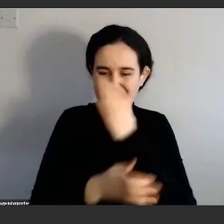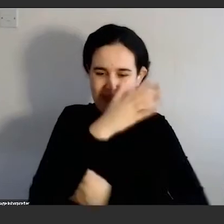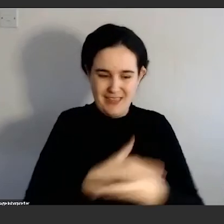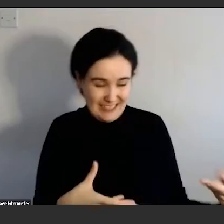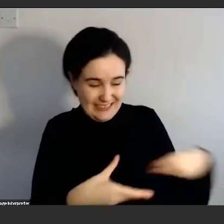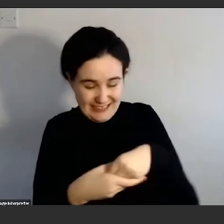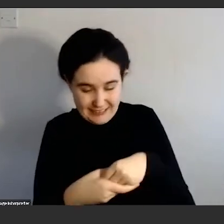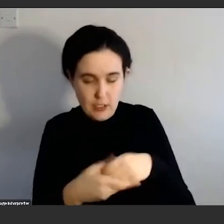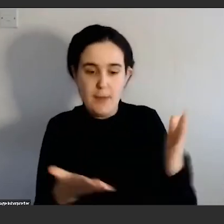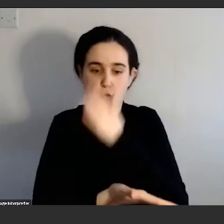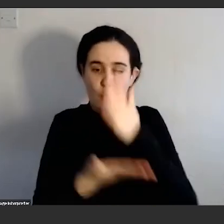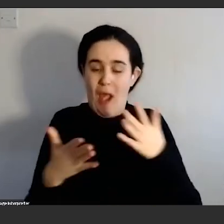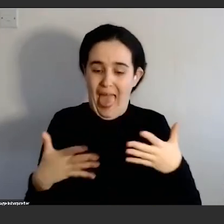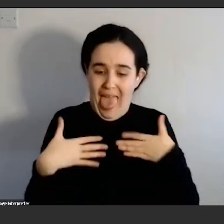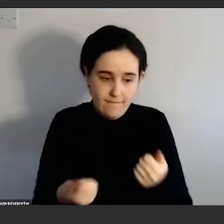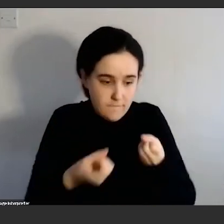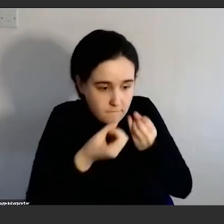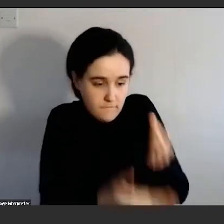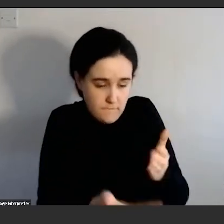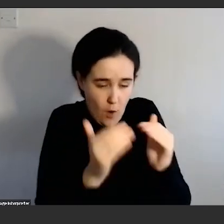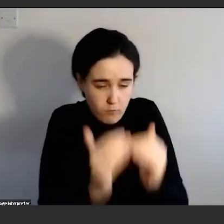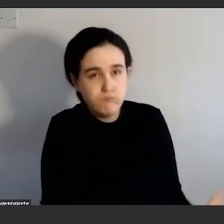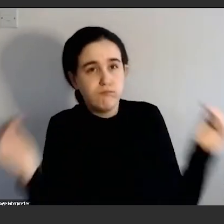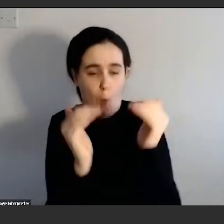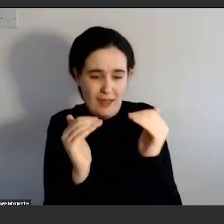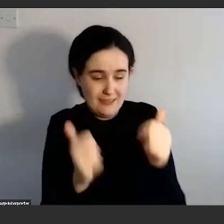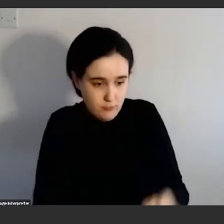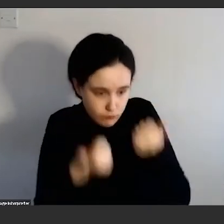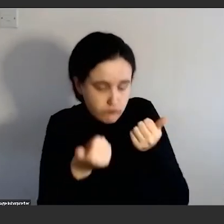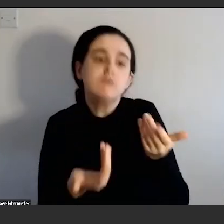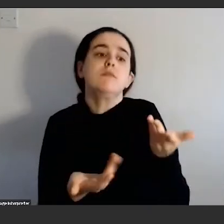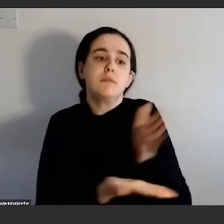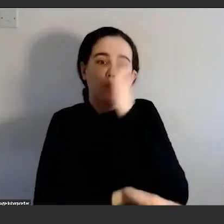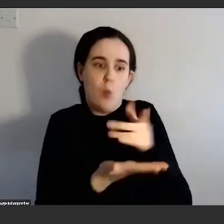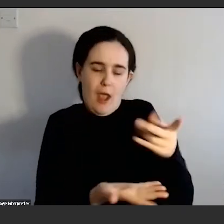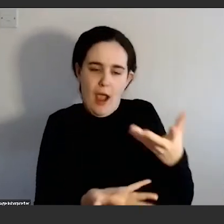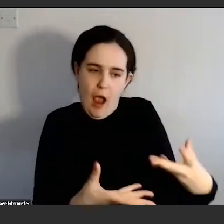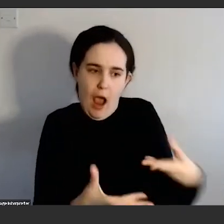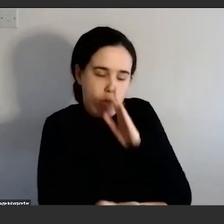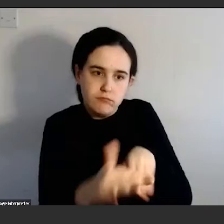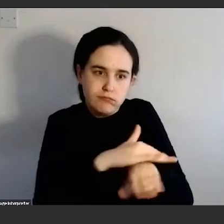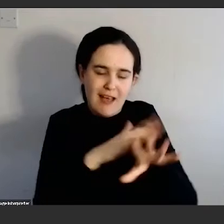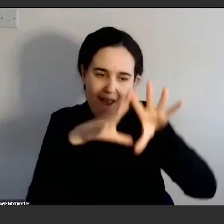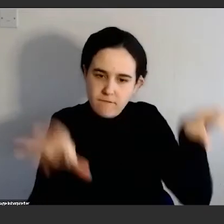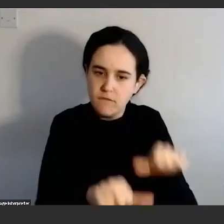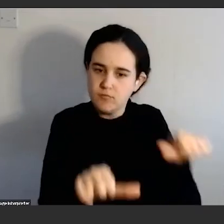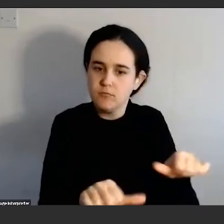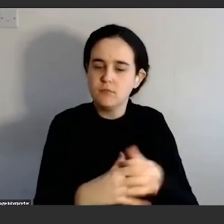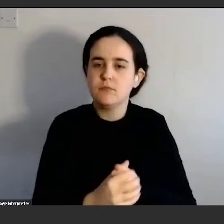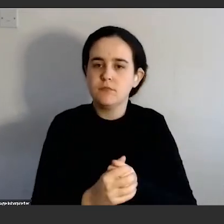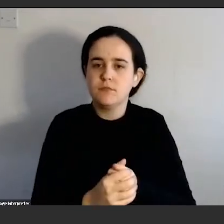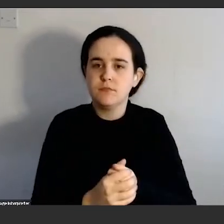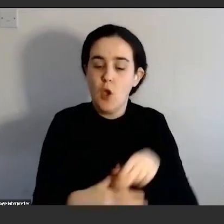I am proud to represent the UK today as a global leader on this agenda. As the Minister responsible